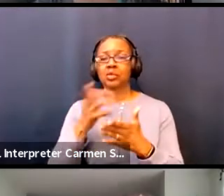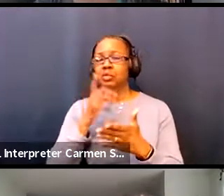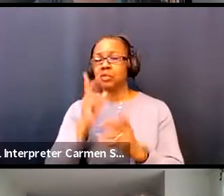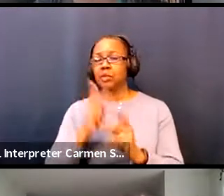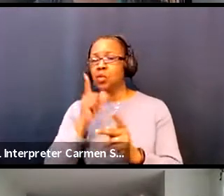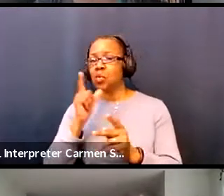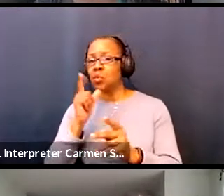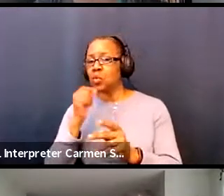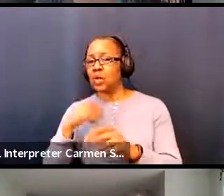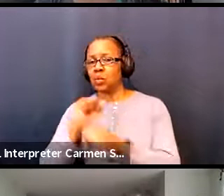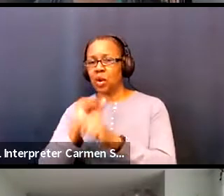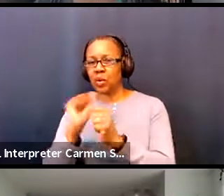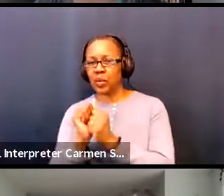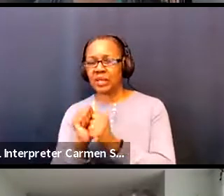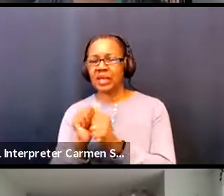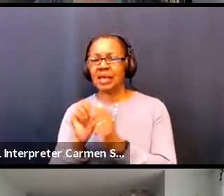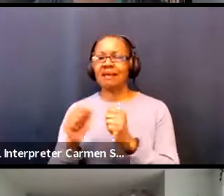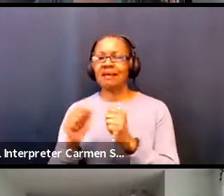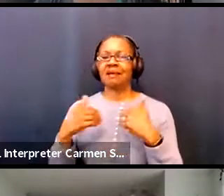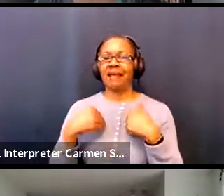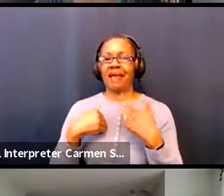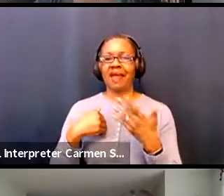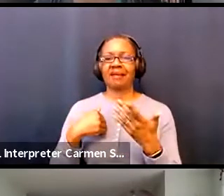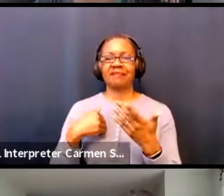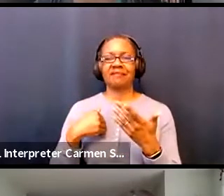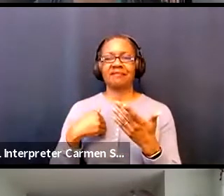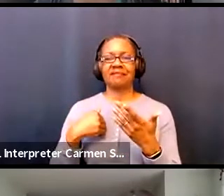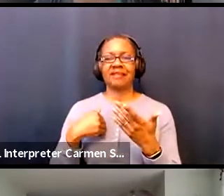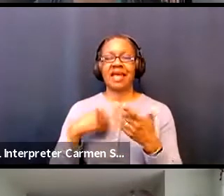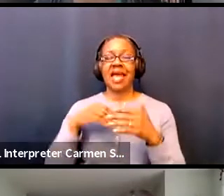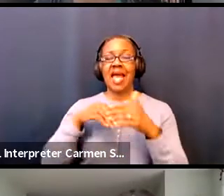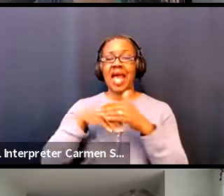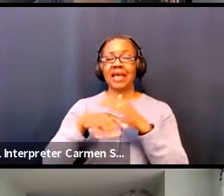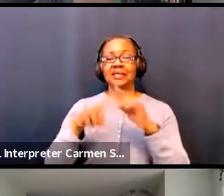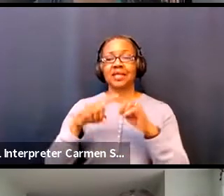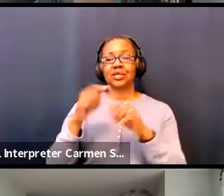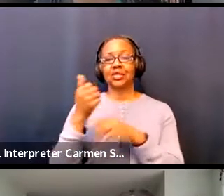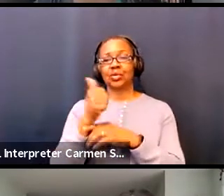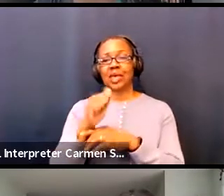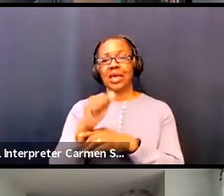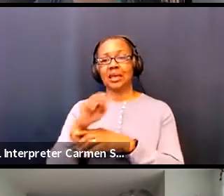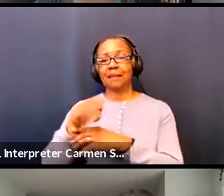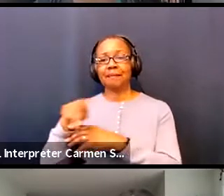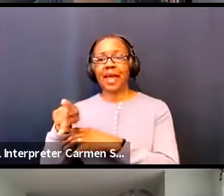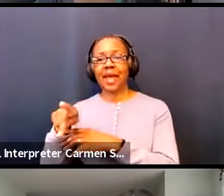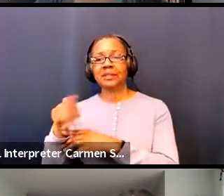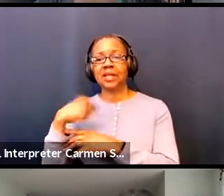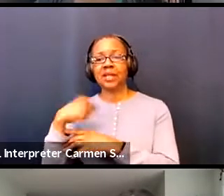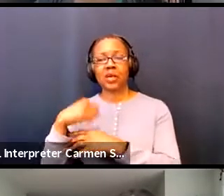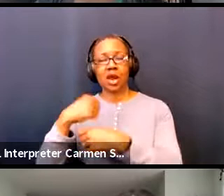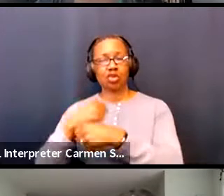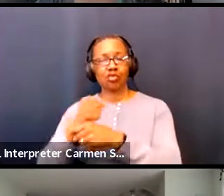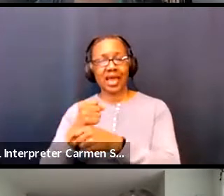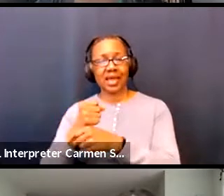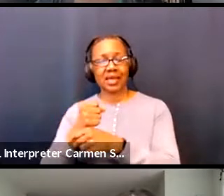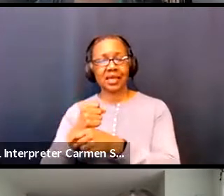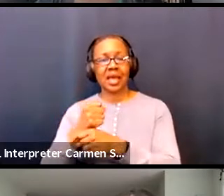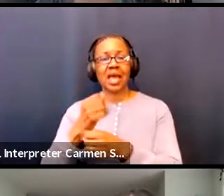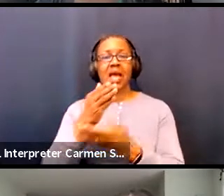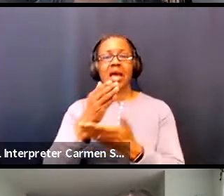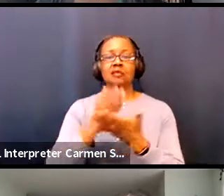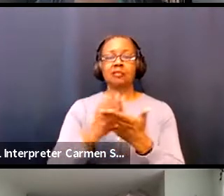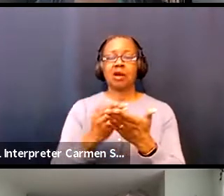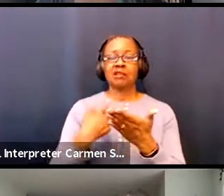with can have access to any maps that we're creating as part of